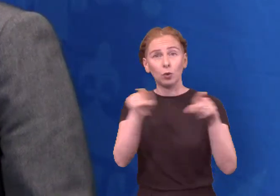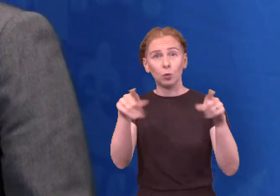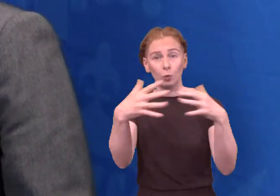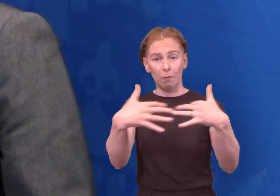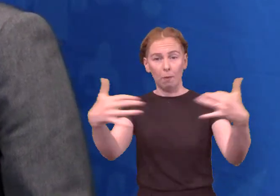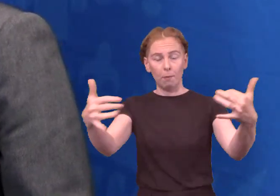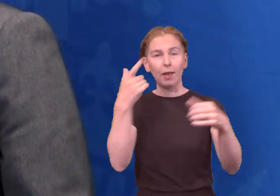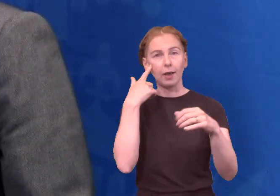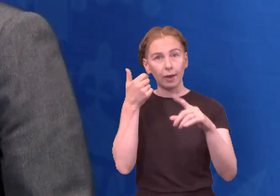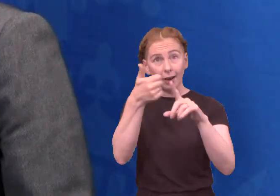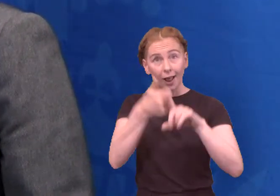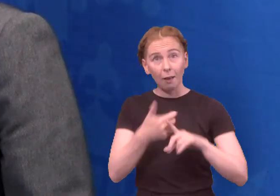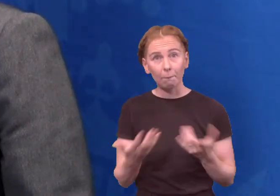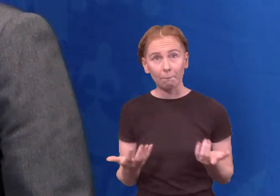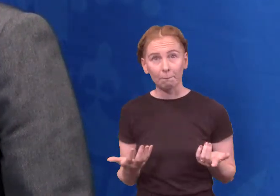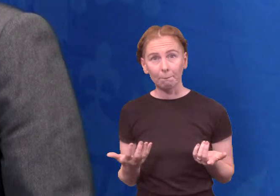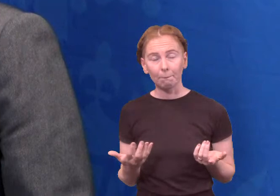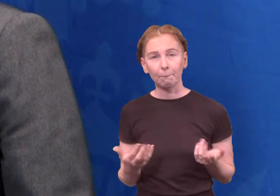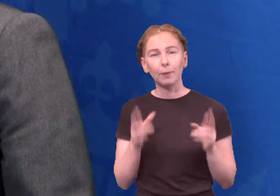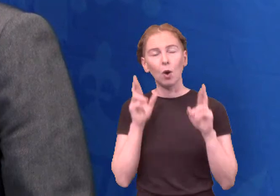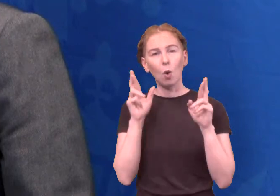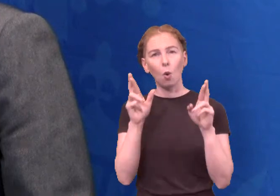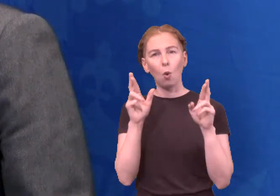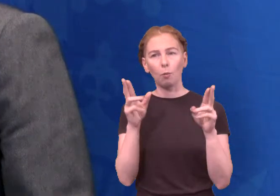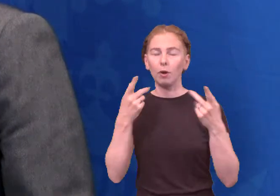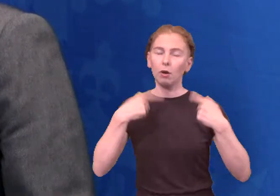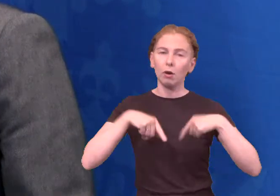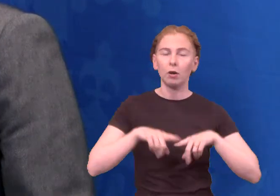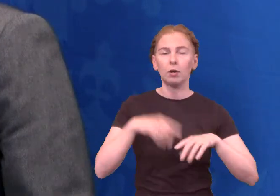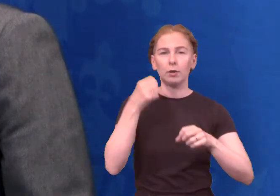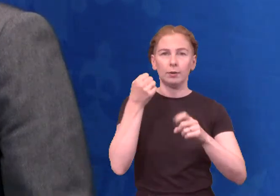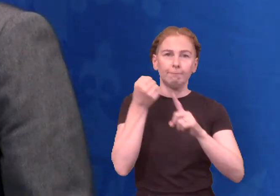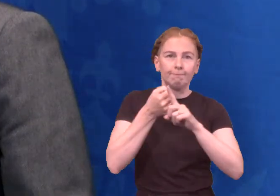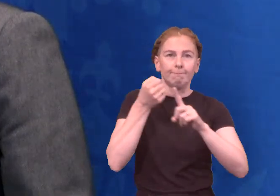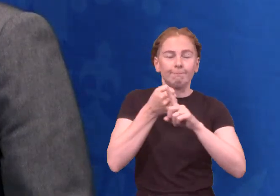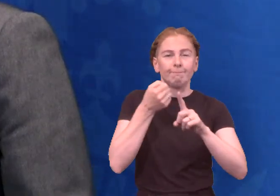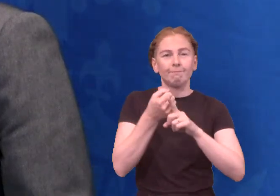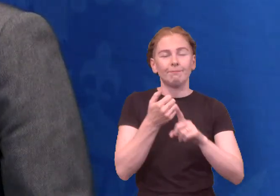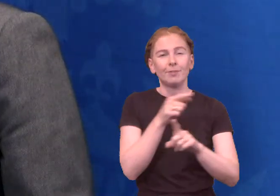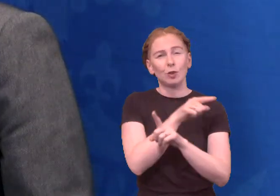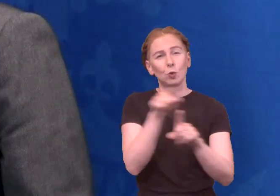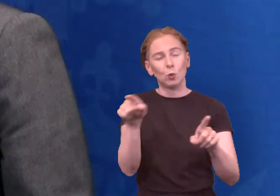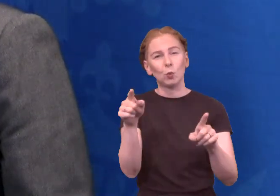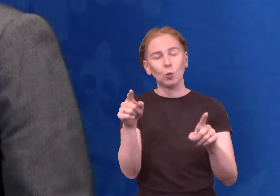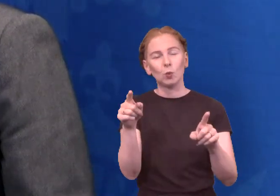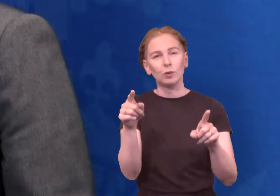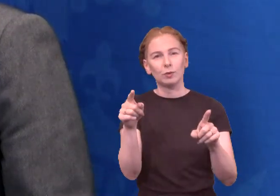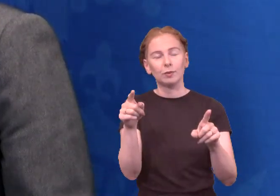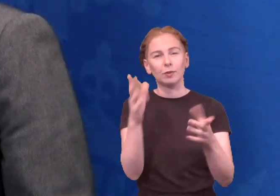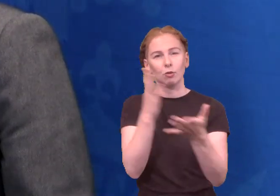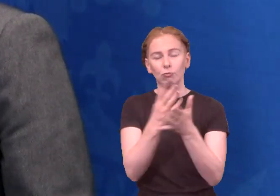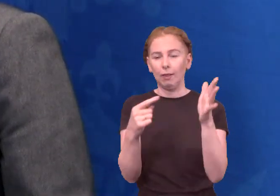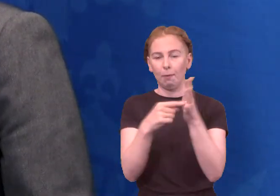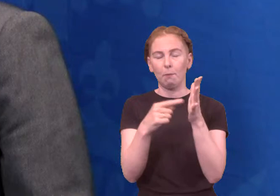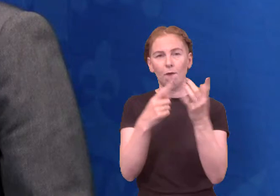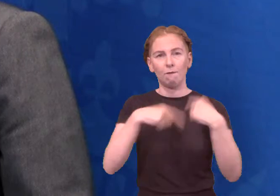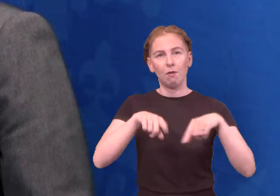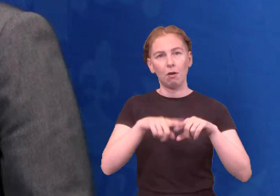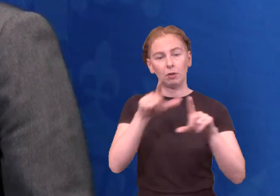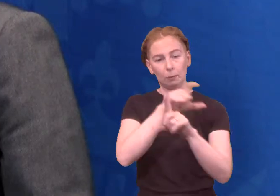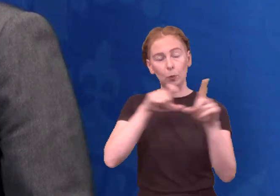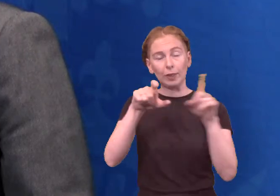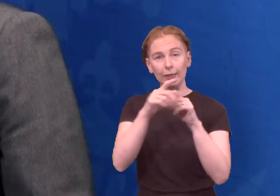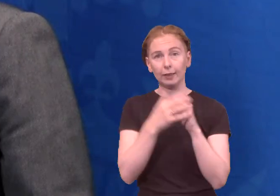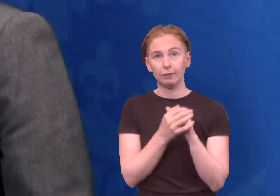public. Hopefully we've got across the message that we really do depend on you being the eyes and ears in your community and understanding what